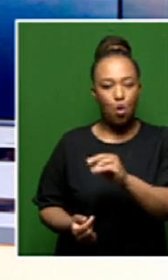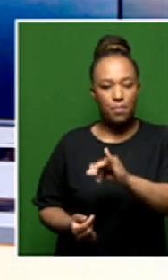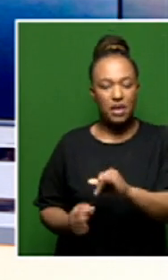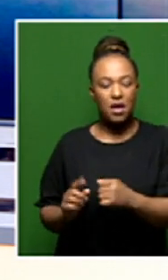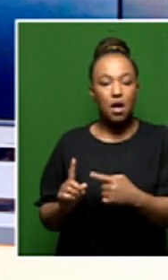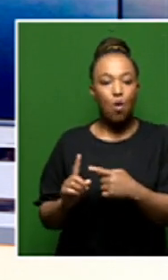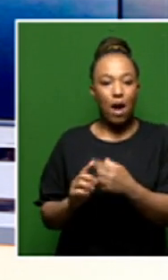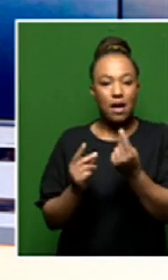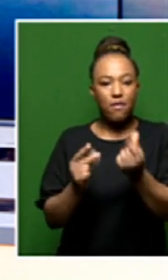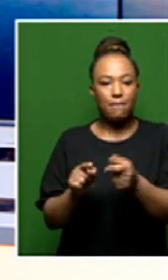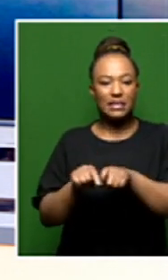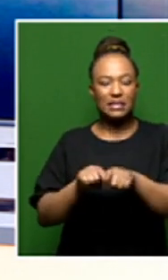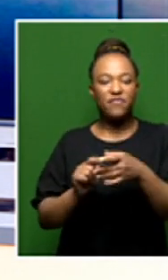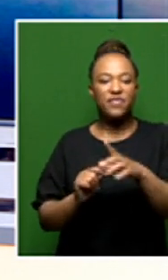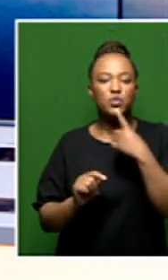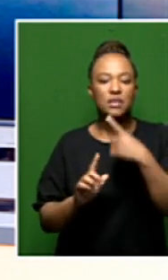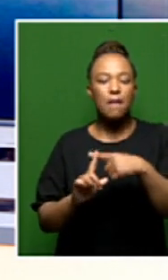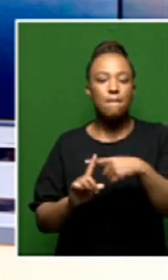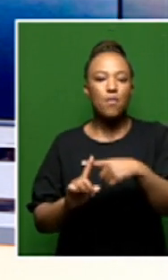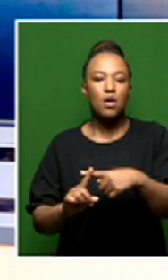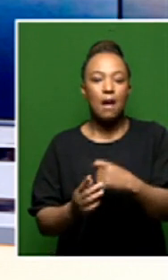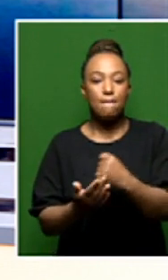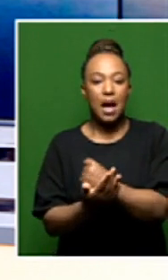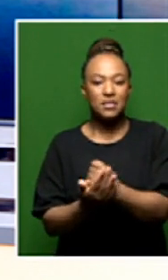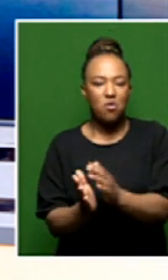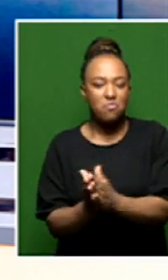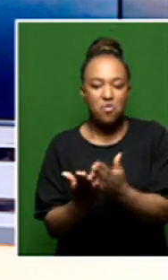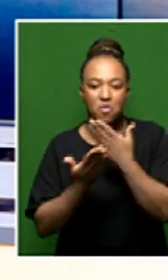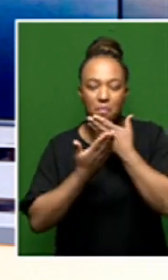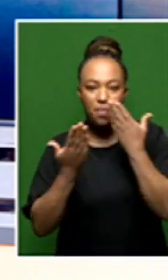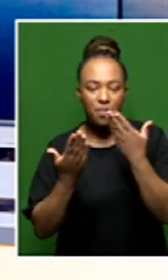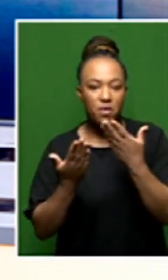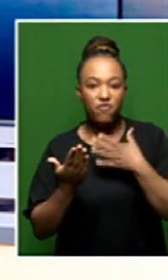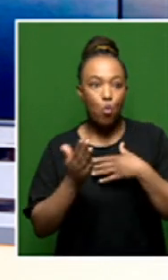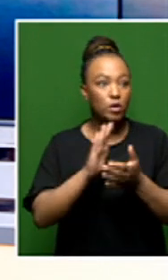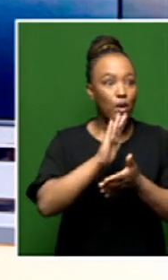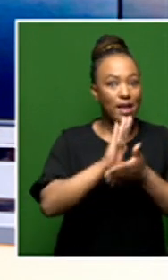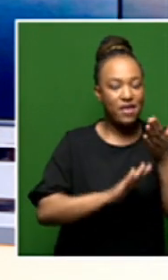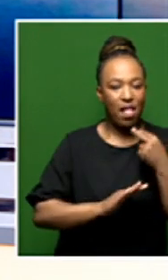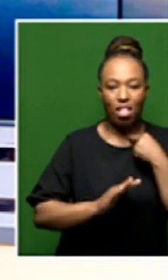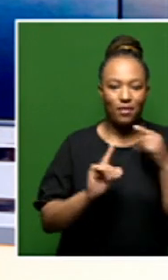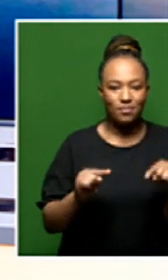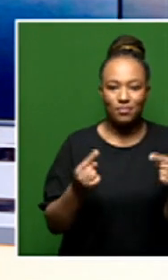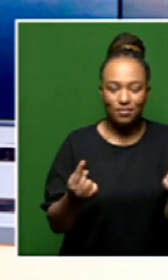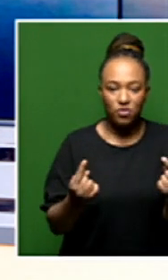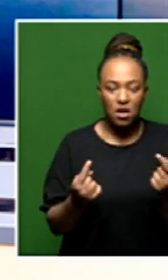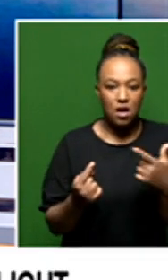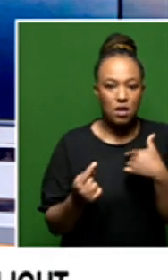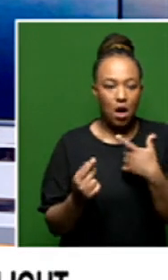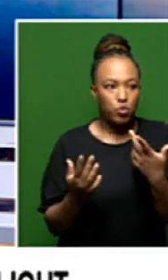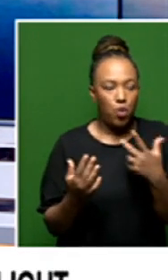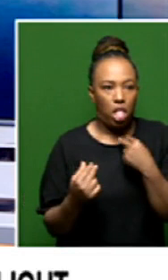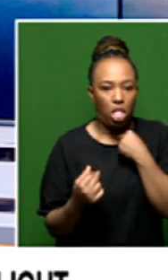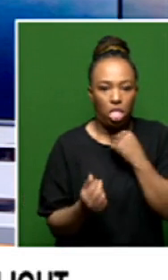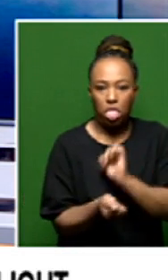a rapid test has said that you are positive. You have no passport. You cannot leave, even if you wanted to leave. So you're stuck in this hotel